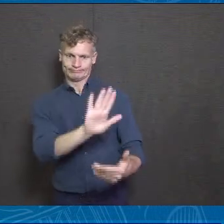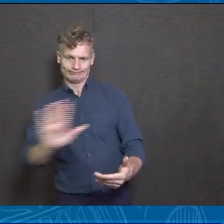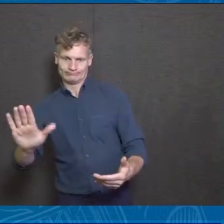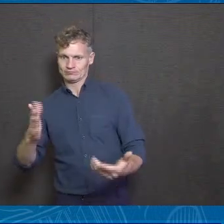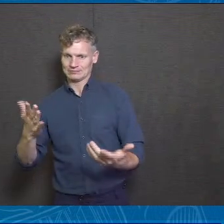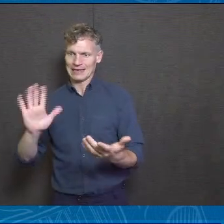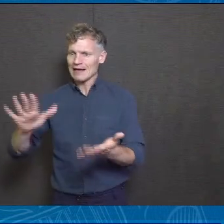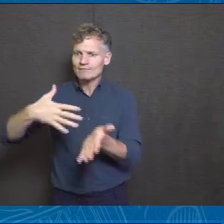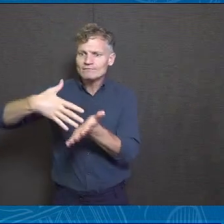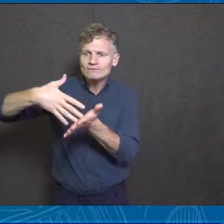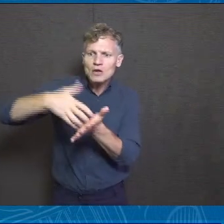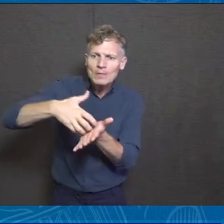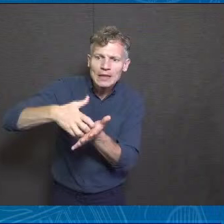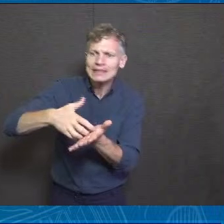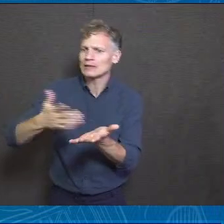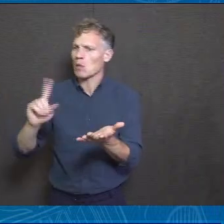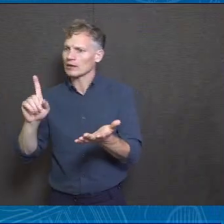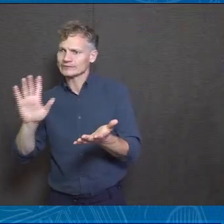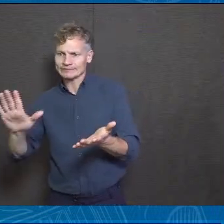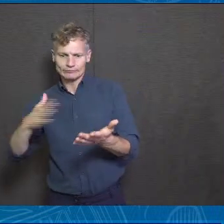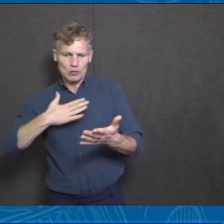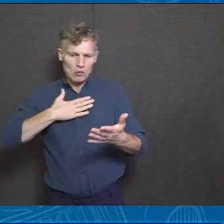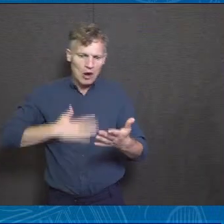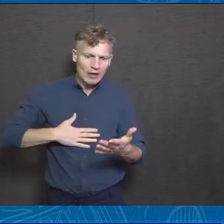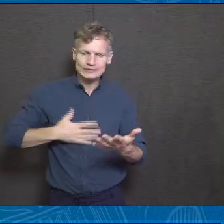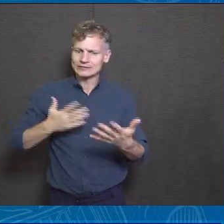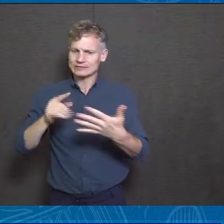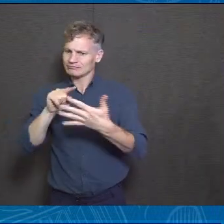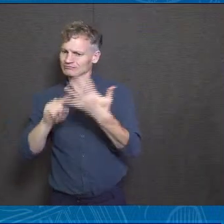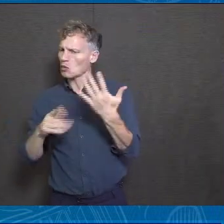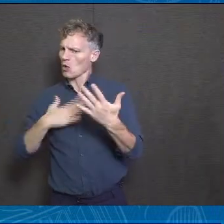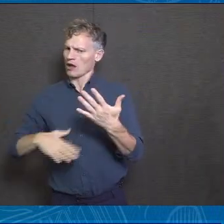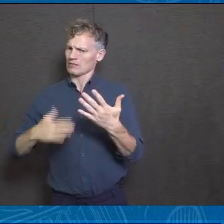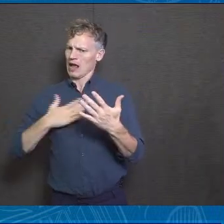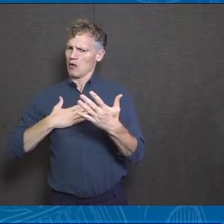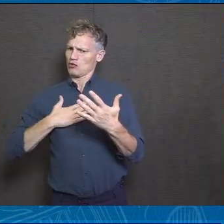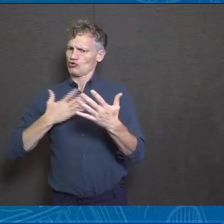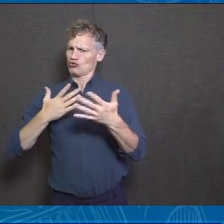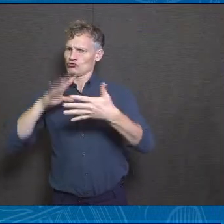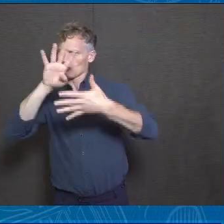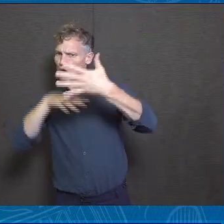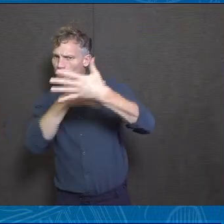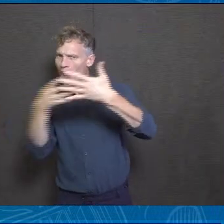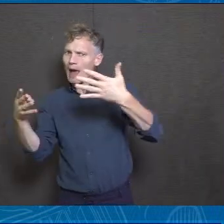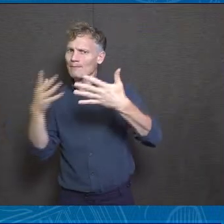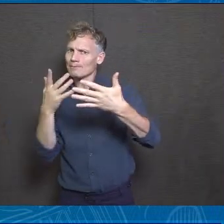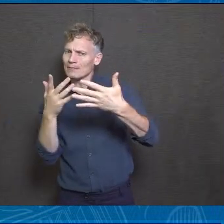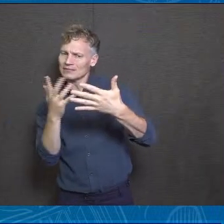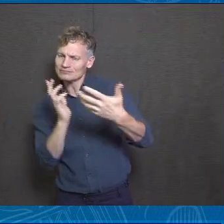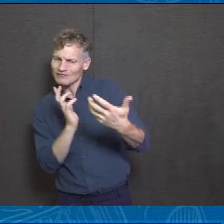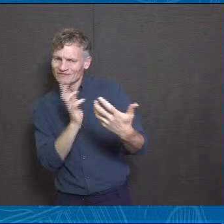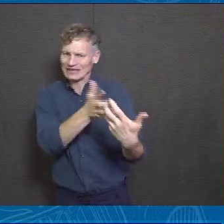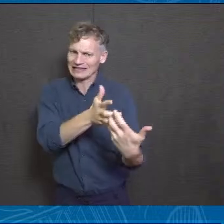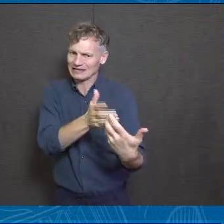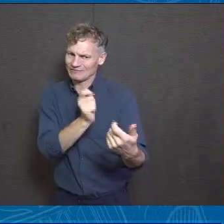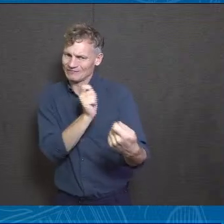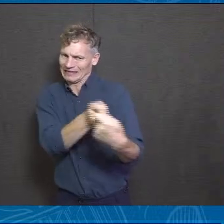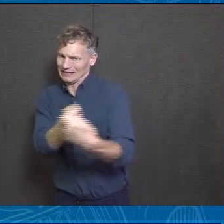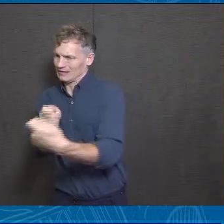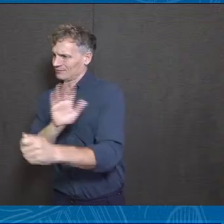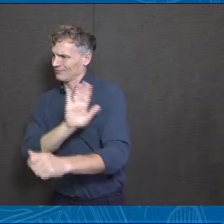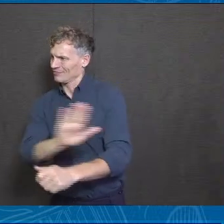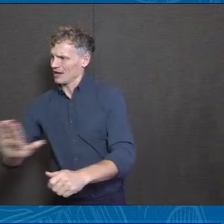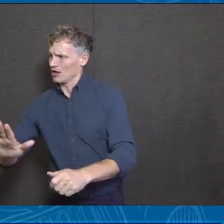they are facing, so that we can plan out and design our programs accordingly. Two of the major recommendations that came